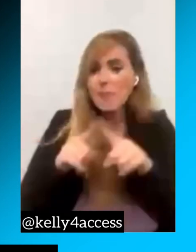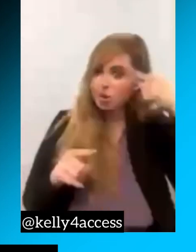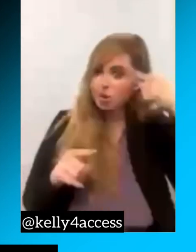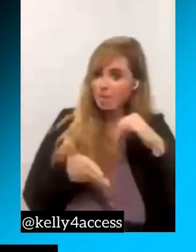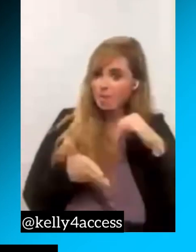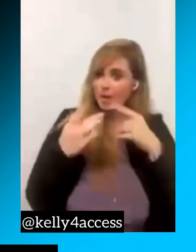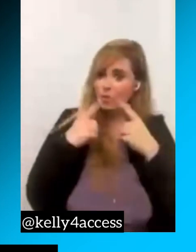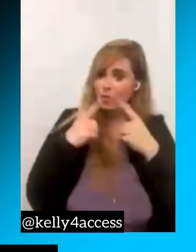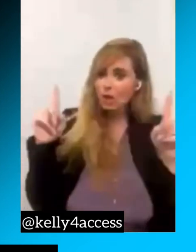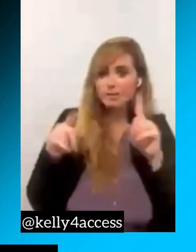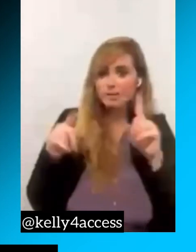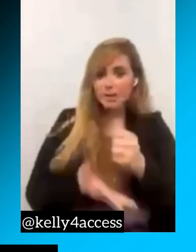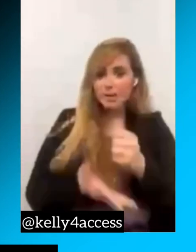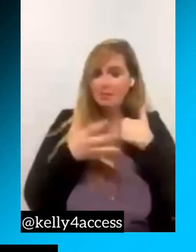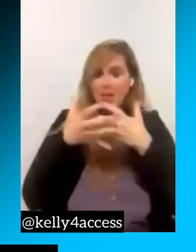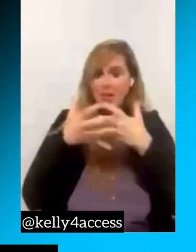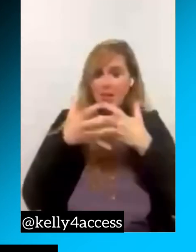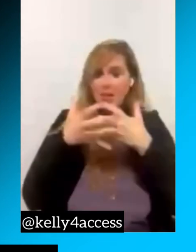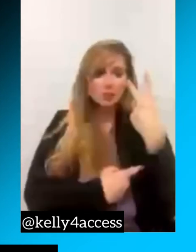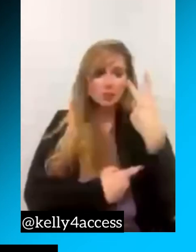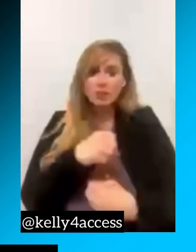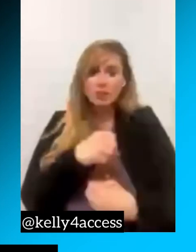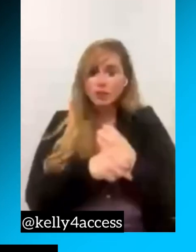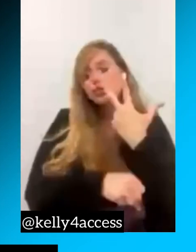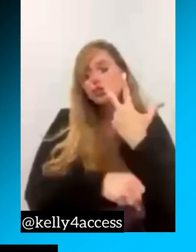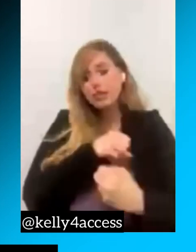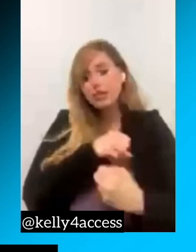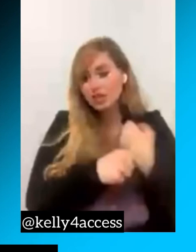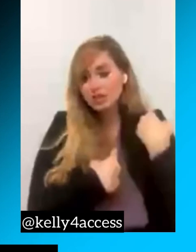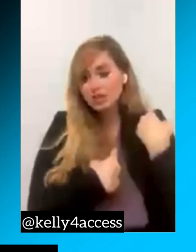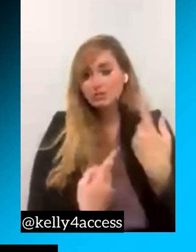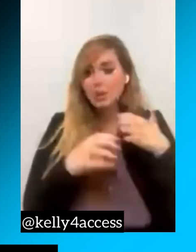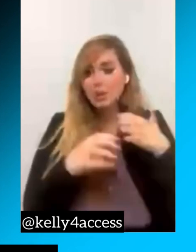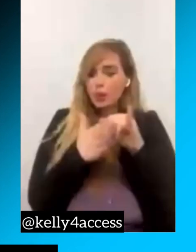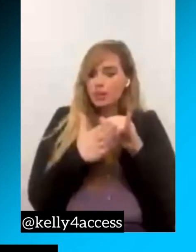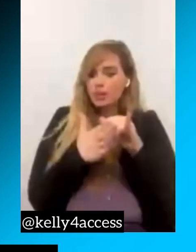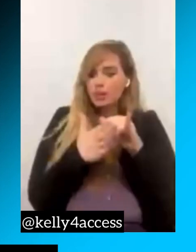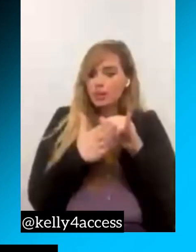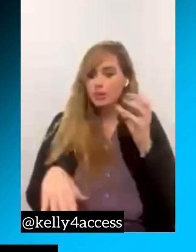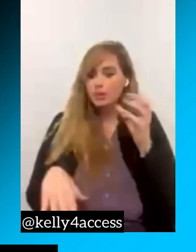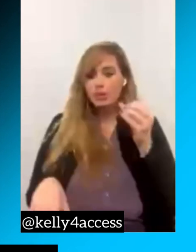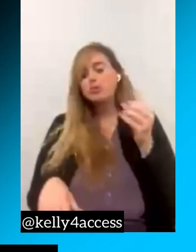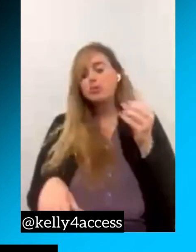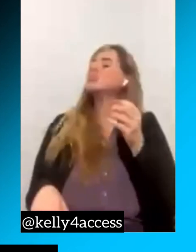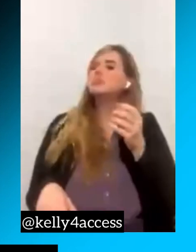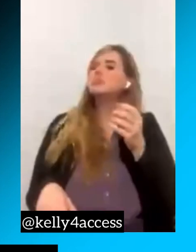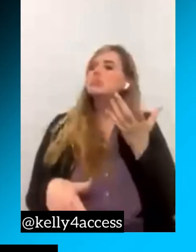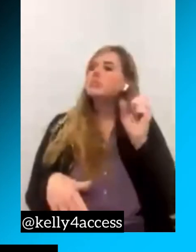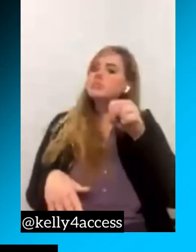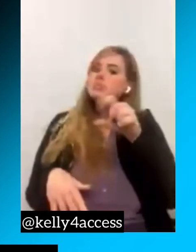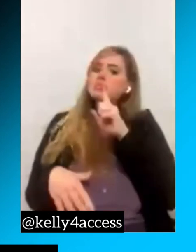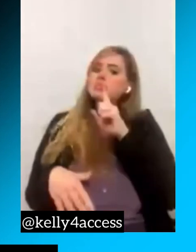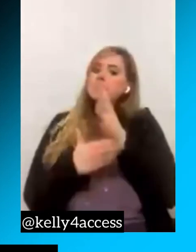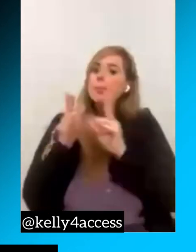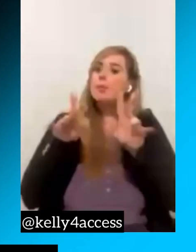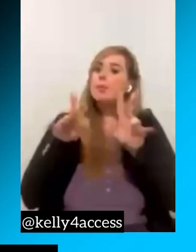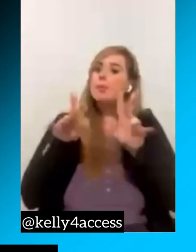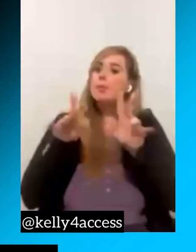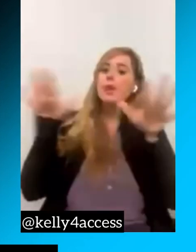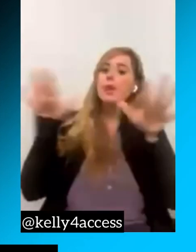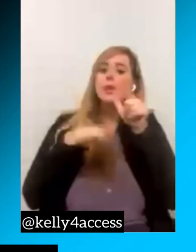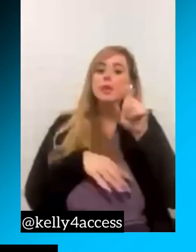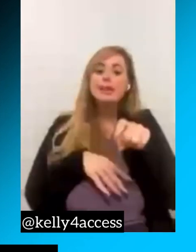done wonders in the past 2 years, 2 to 3 years I've been doing this. And but yeah, there are people out there who might need